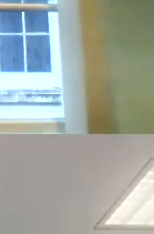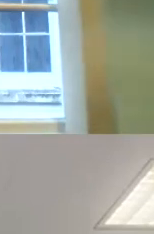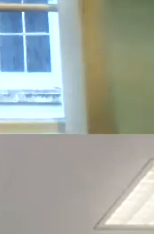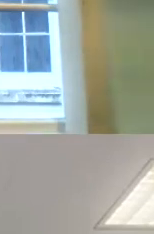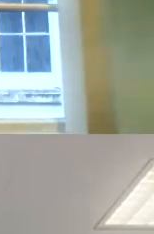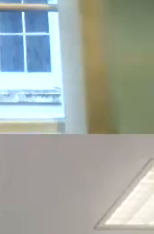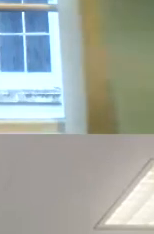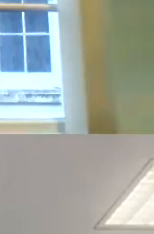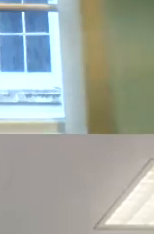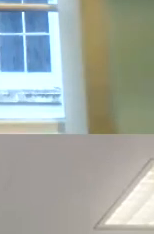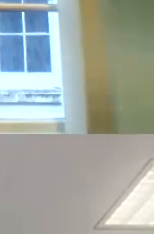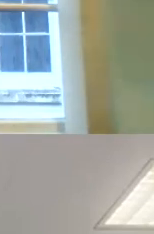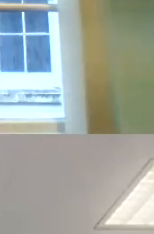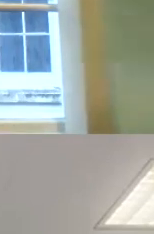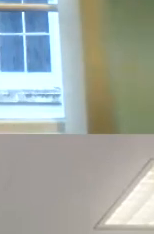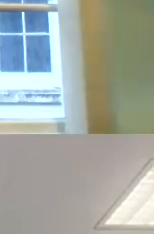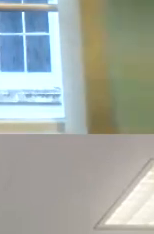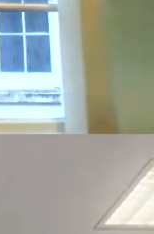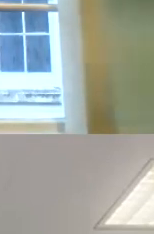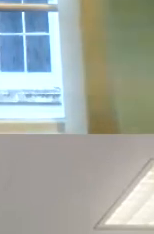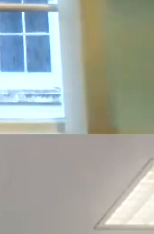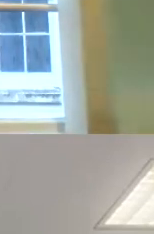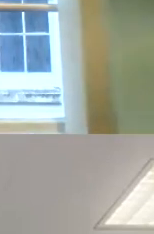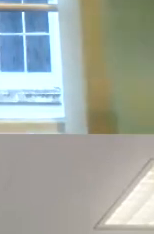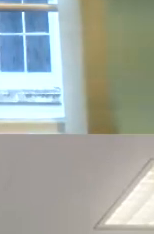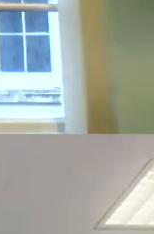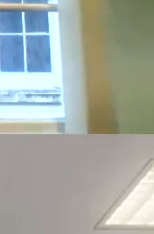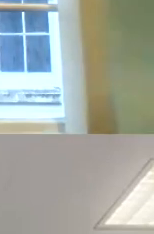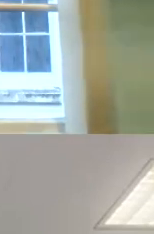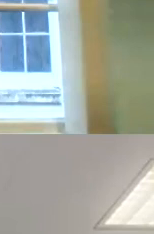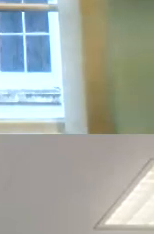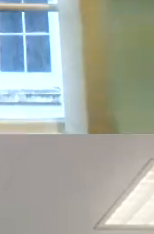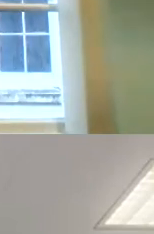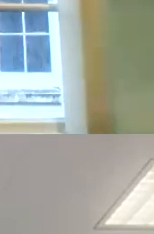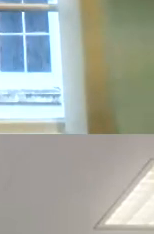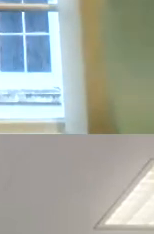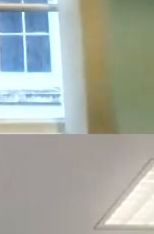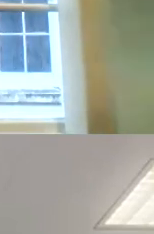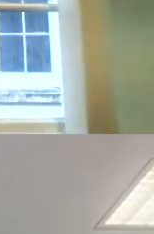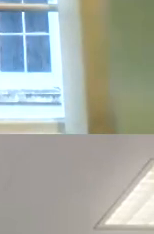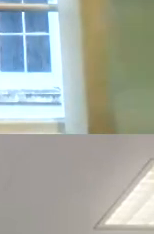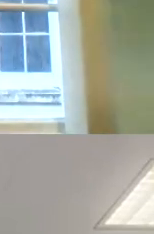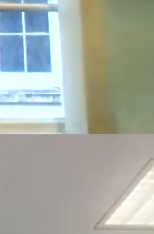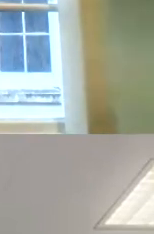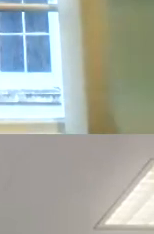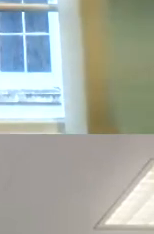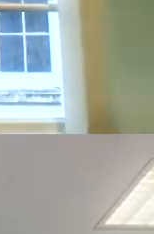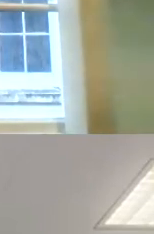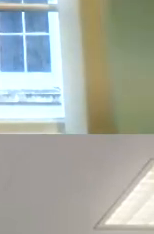for Julie. Can physio exercises alone resolve urge and stress incontinence? And if